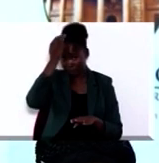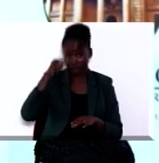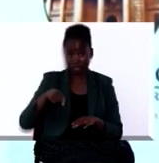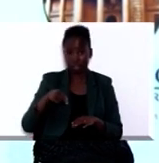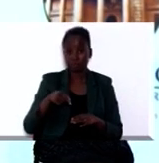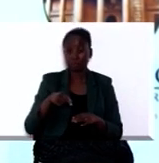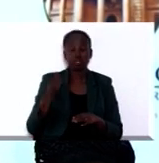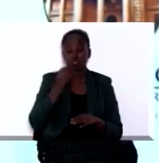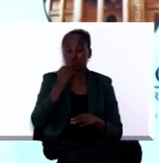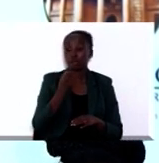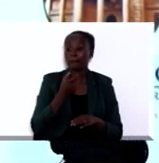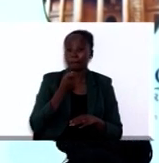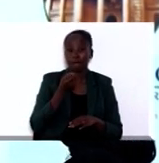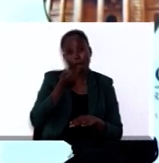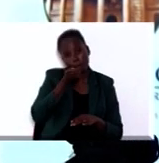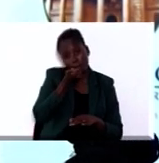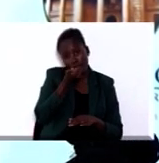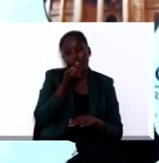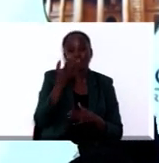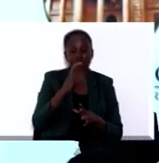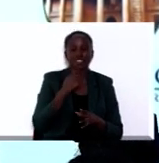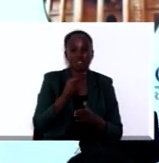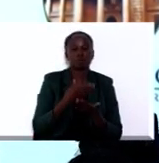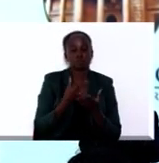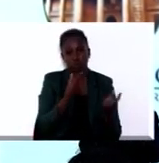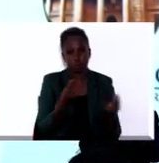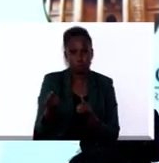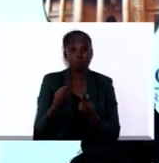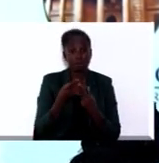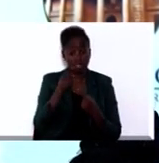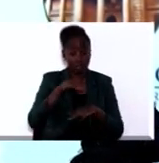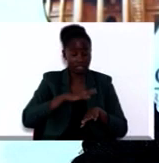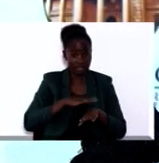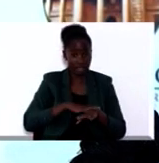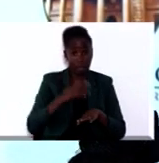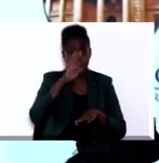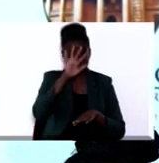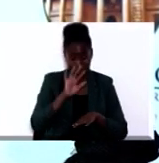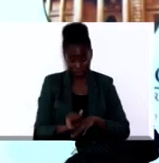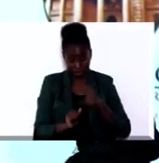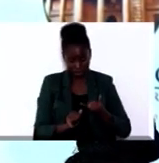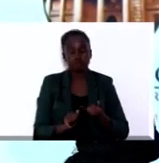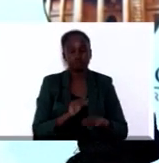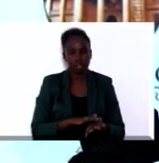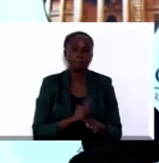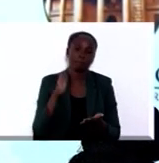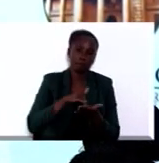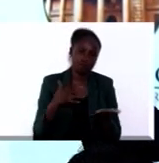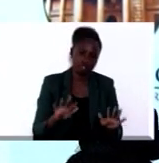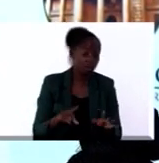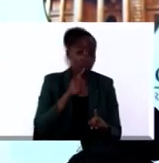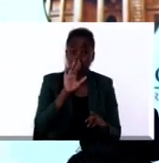century. It is indeed true that Africa's time is now. Africa's developmental rise is